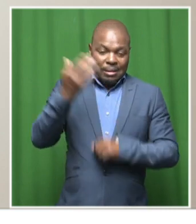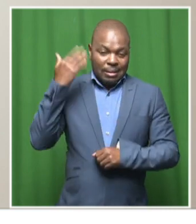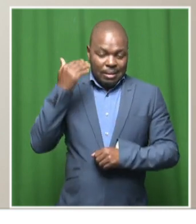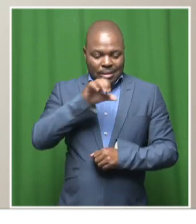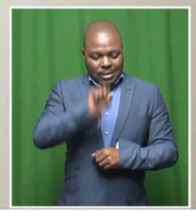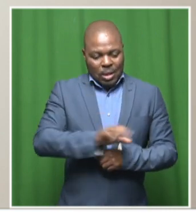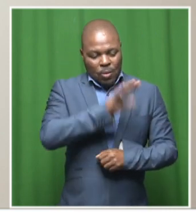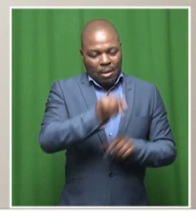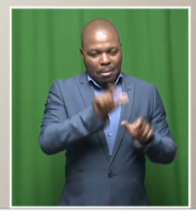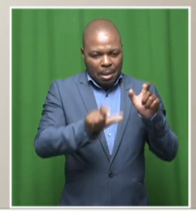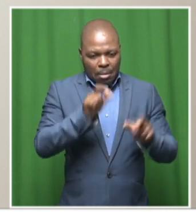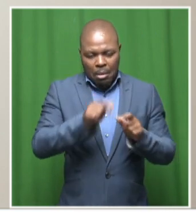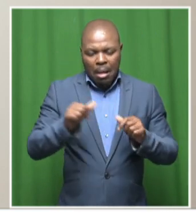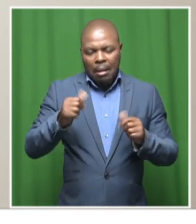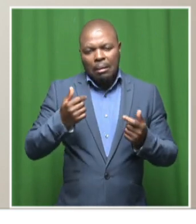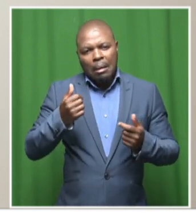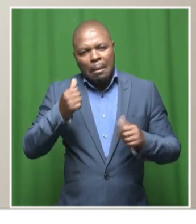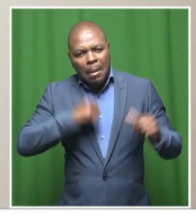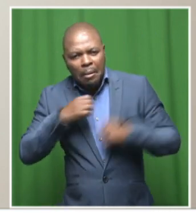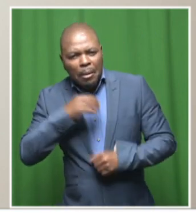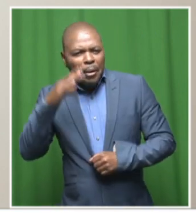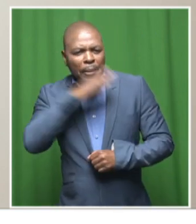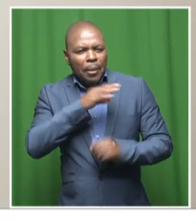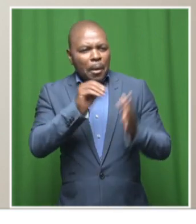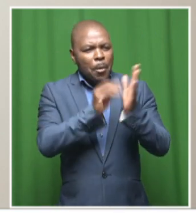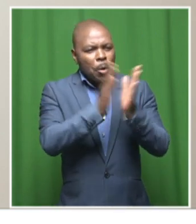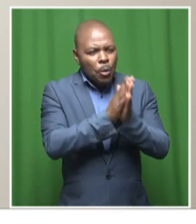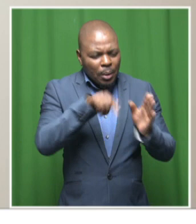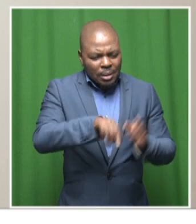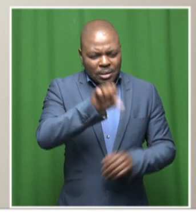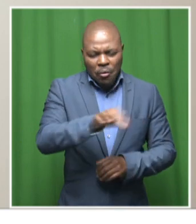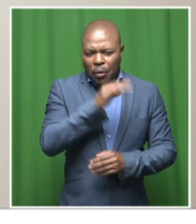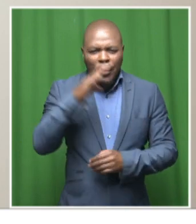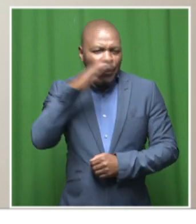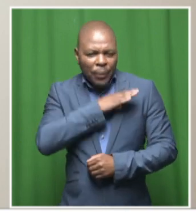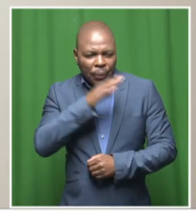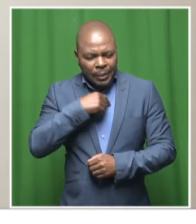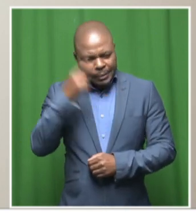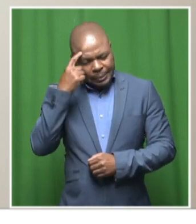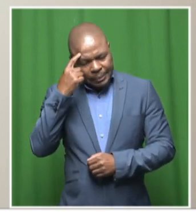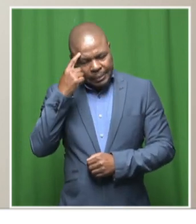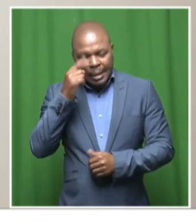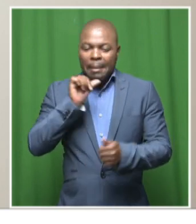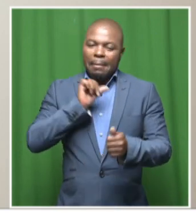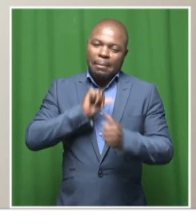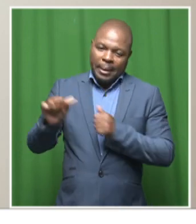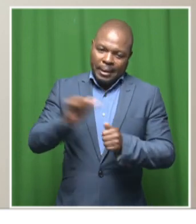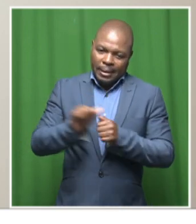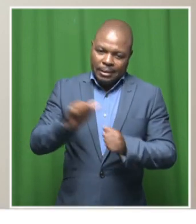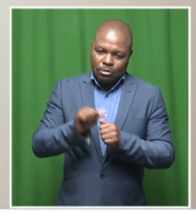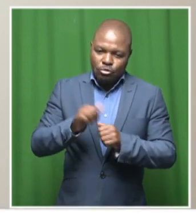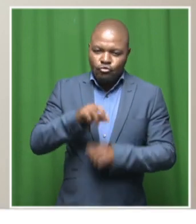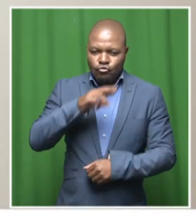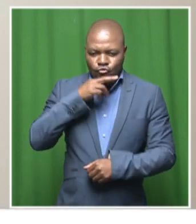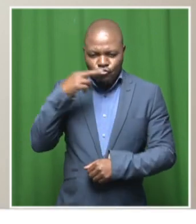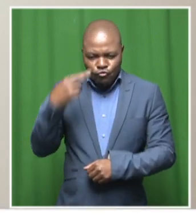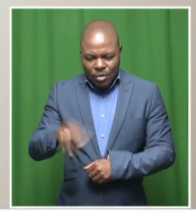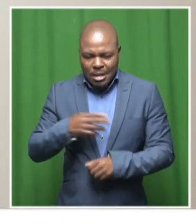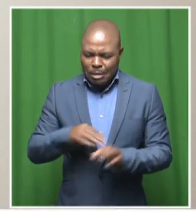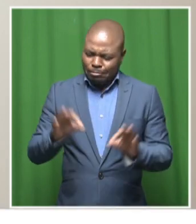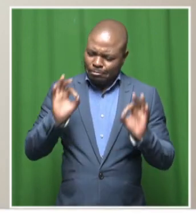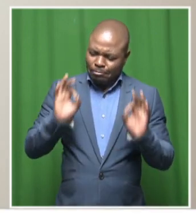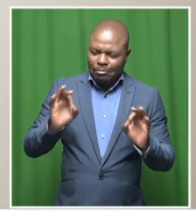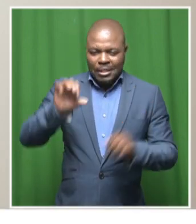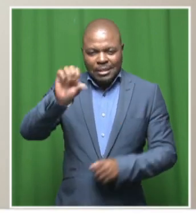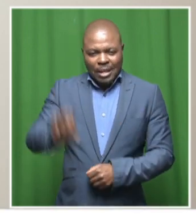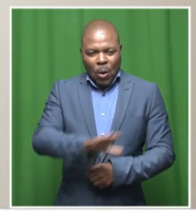been performing, haven't been booked across the country, we simply thought, you know what, let's just bring a really hot lineup